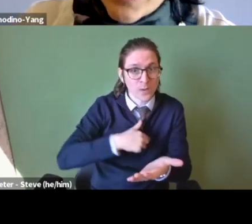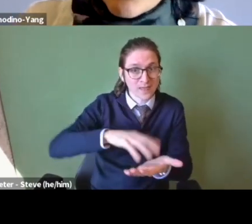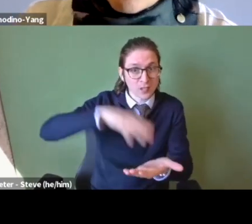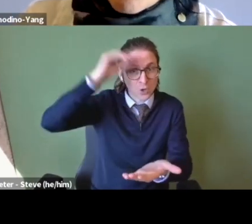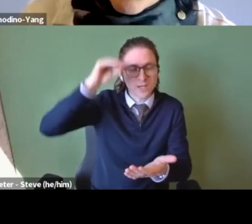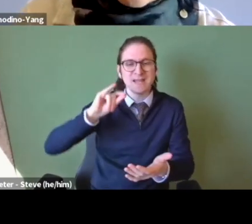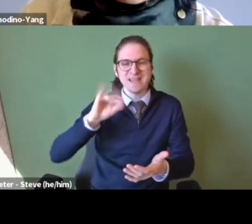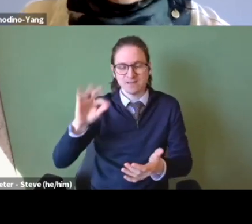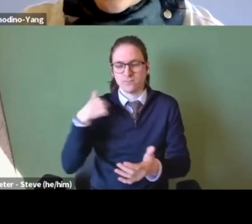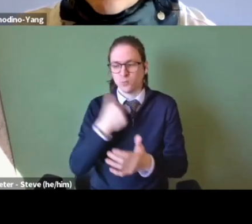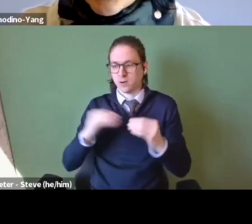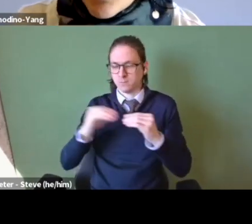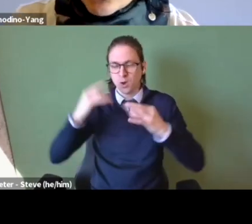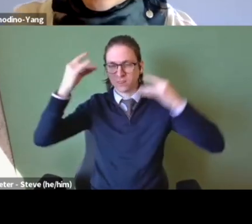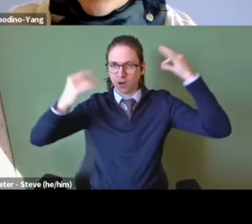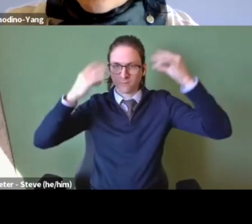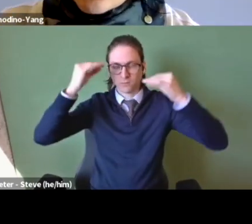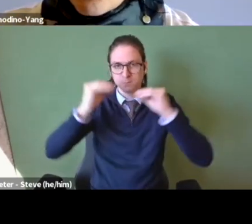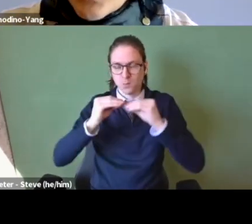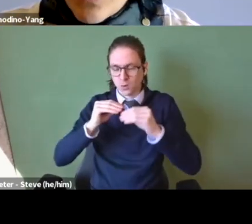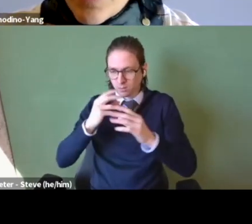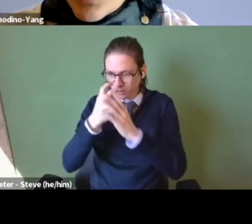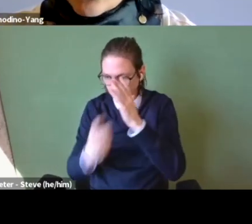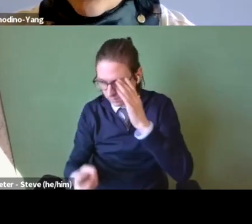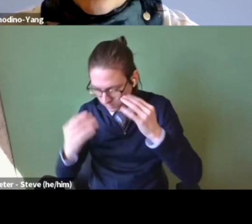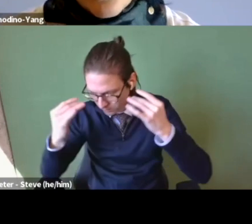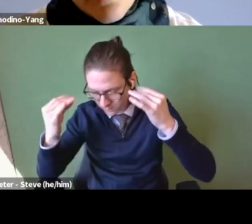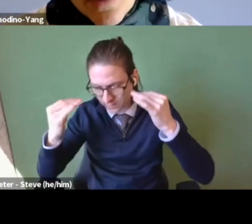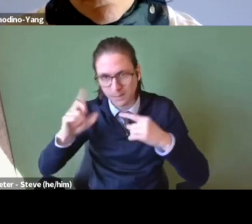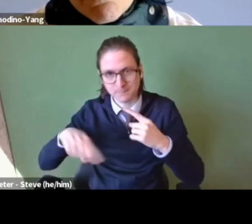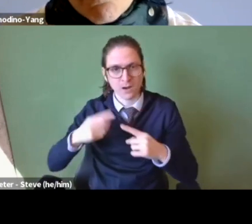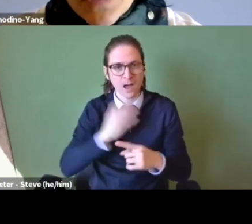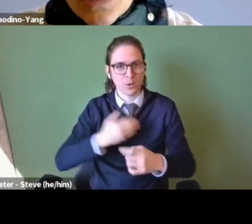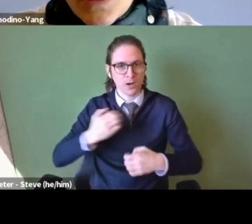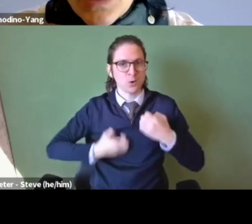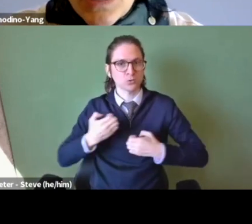you think about the things you're having emotion about. So what are the emotions about?